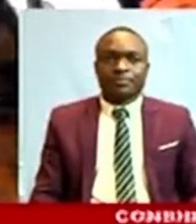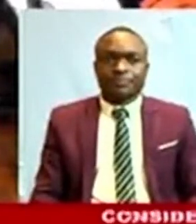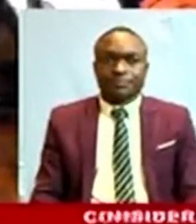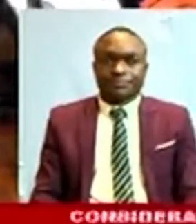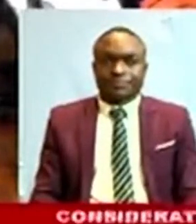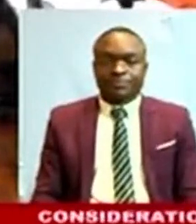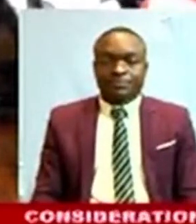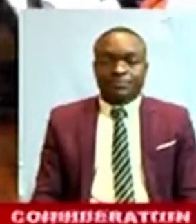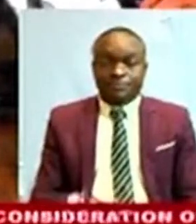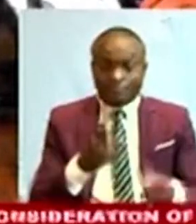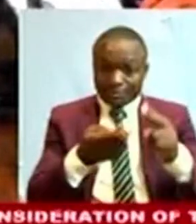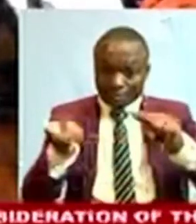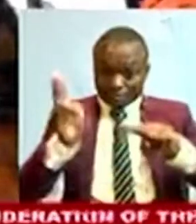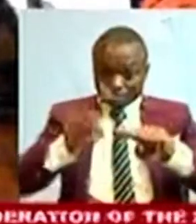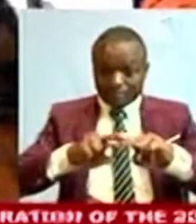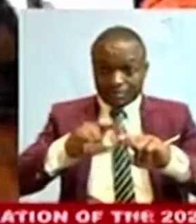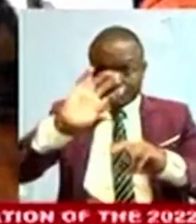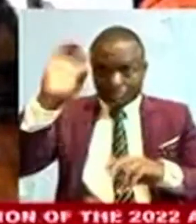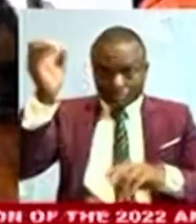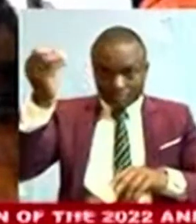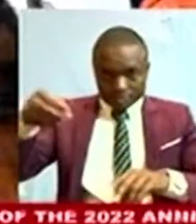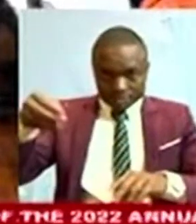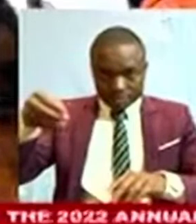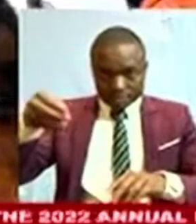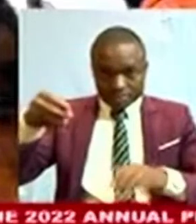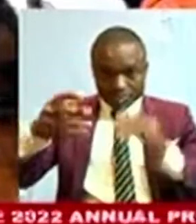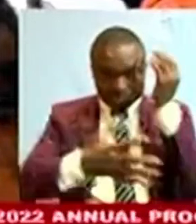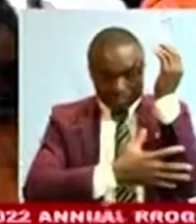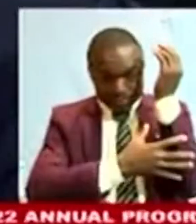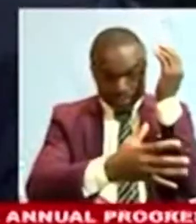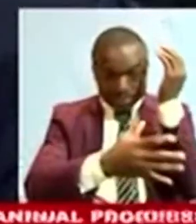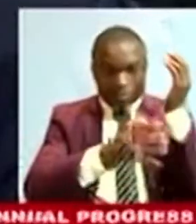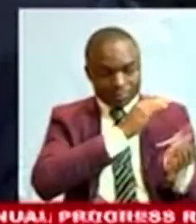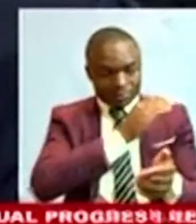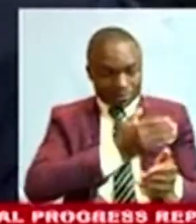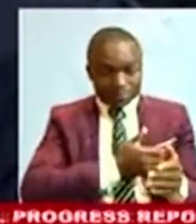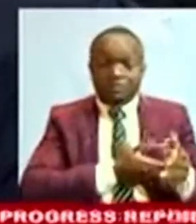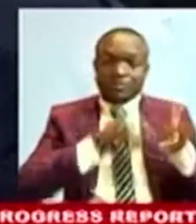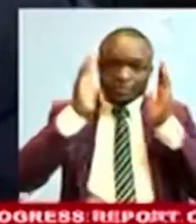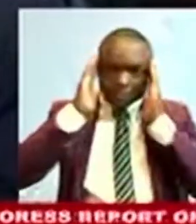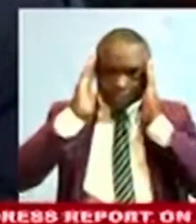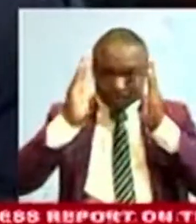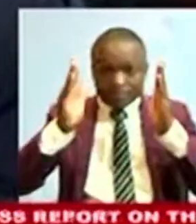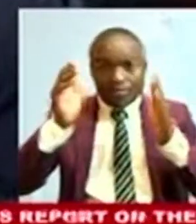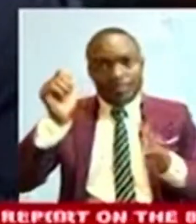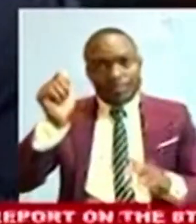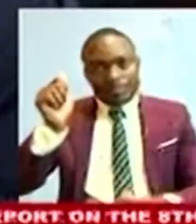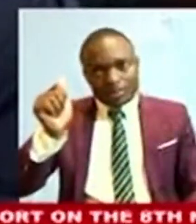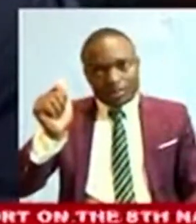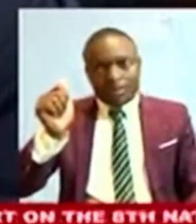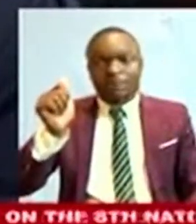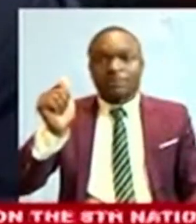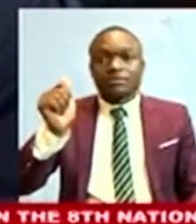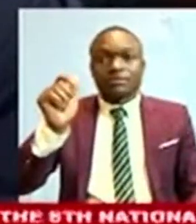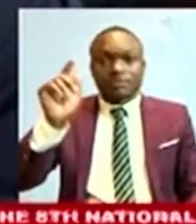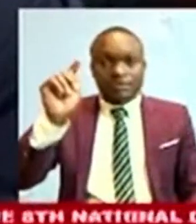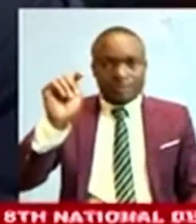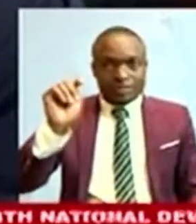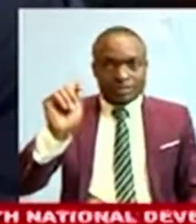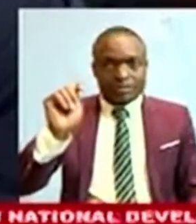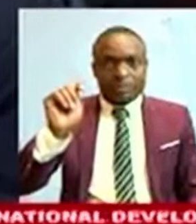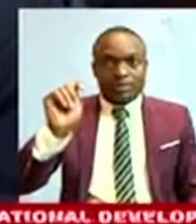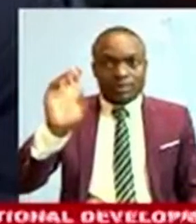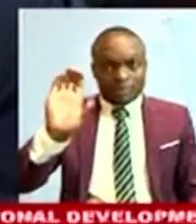To increase percentage of pregnant women attending the antenatal care in